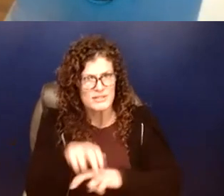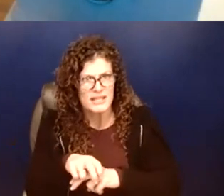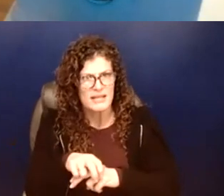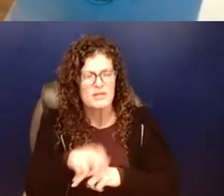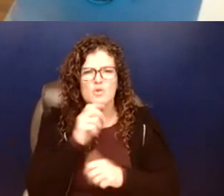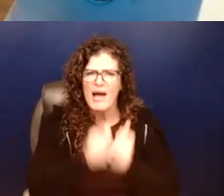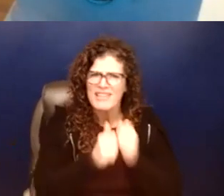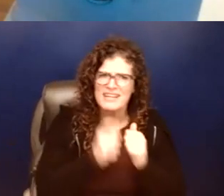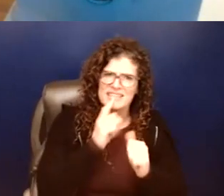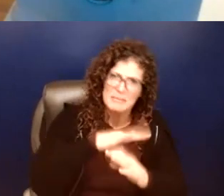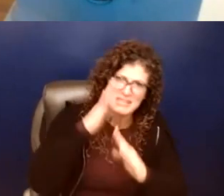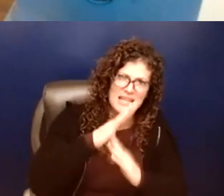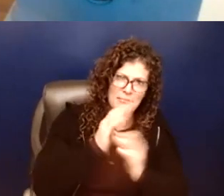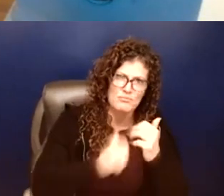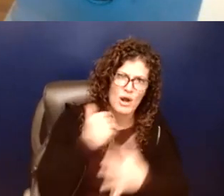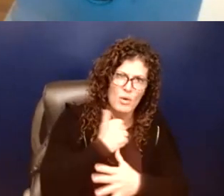priority.